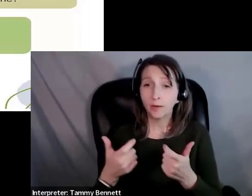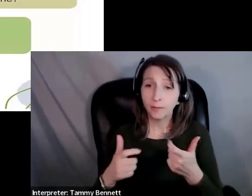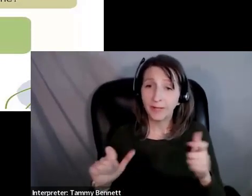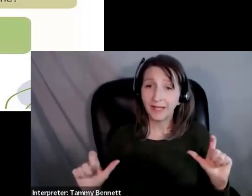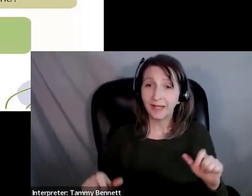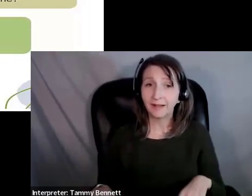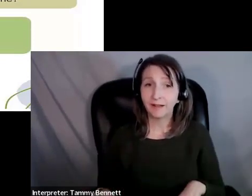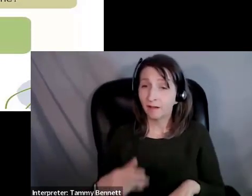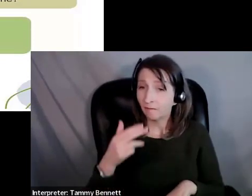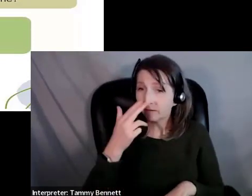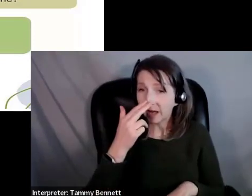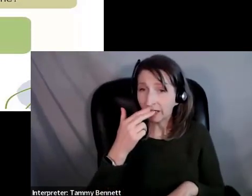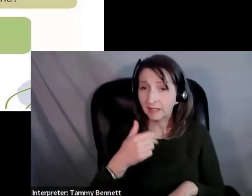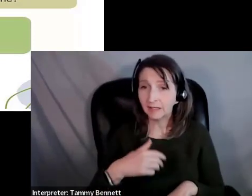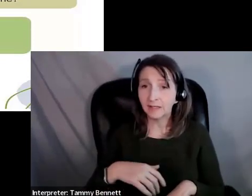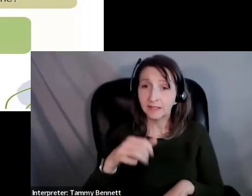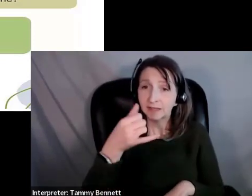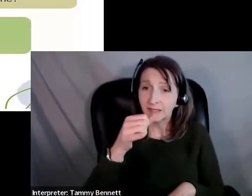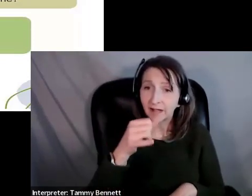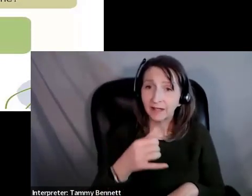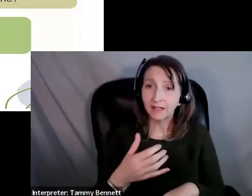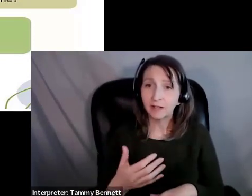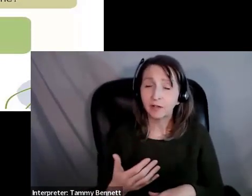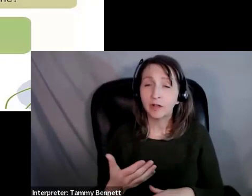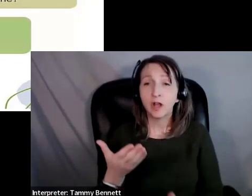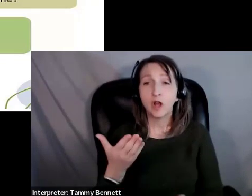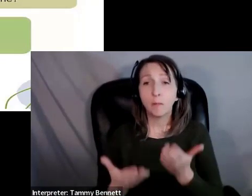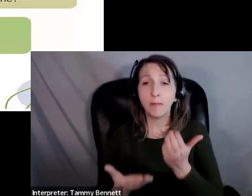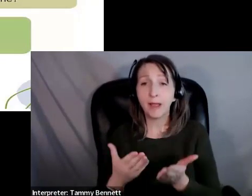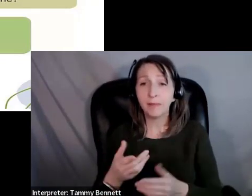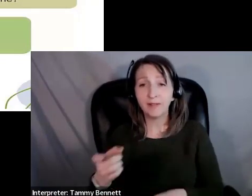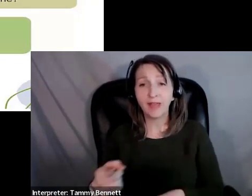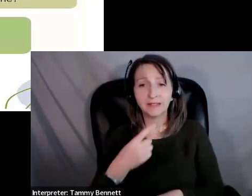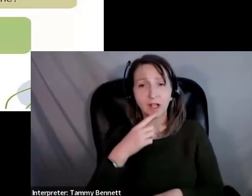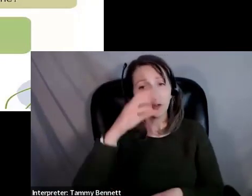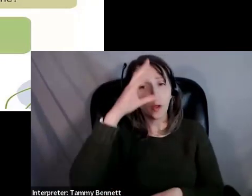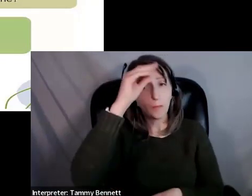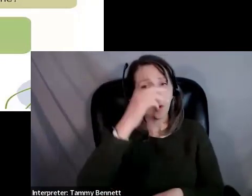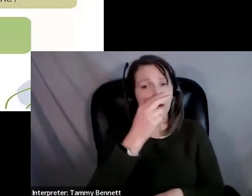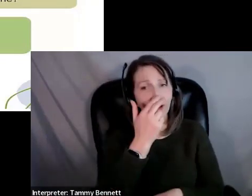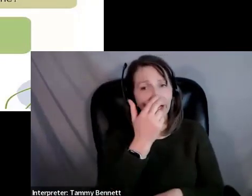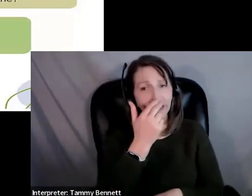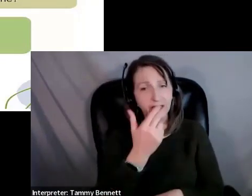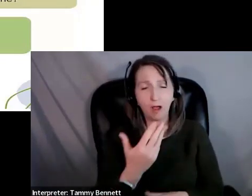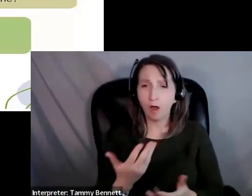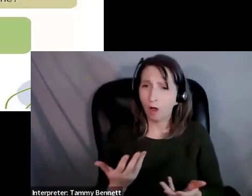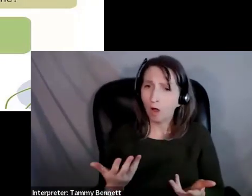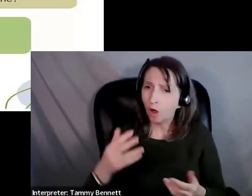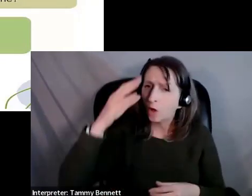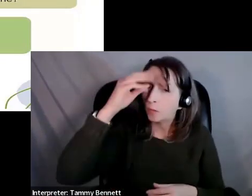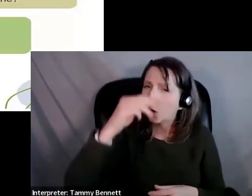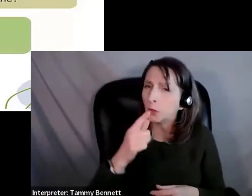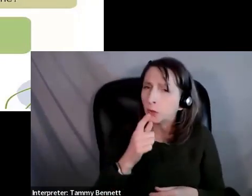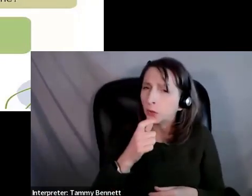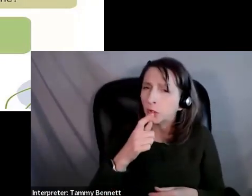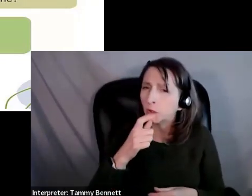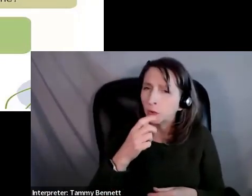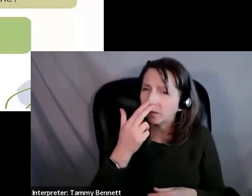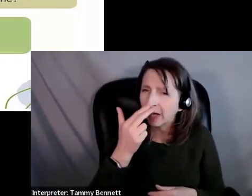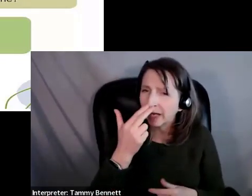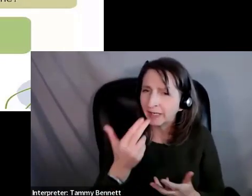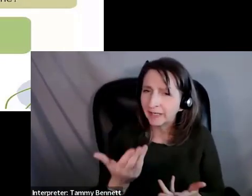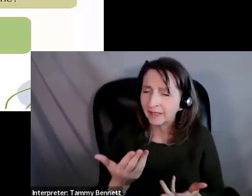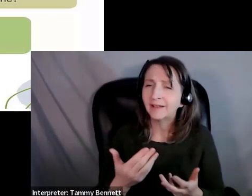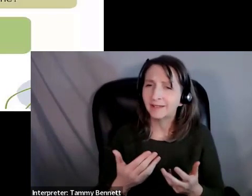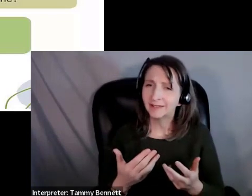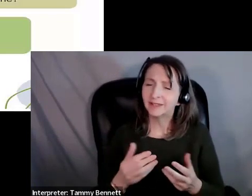asking those questions of who maybe they're talking about like, oh, the boy's funny. Okay. So who is funny? And again, we're asking, you know, emphasizing